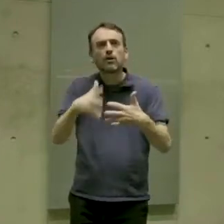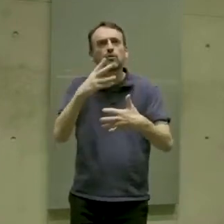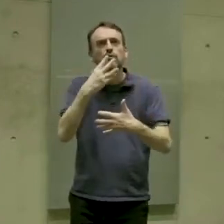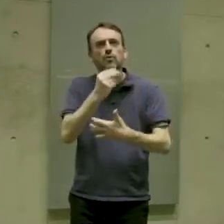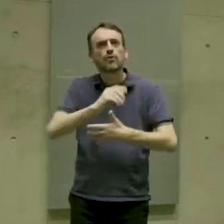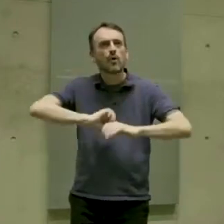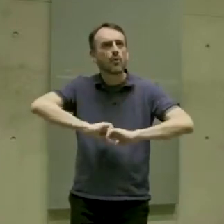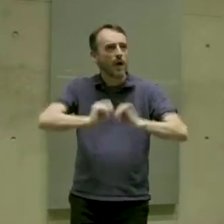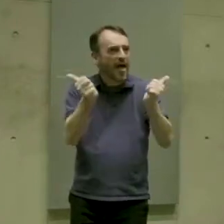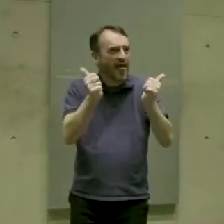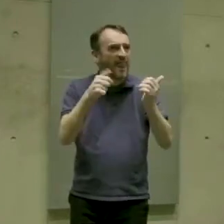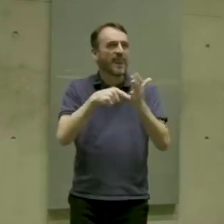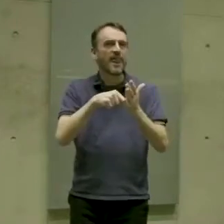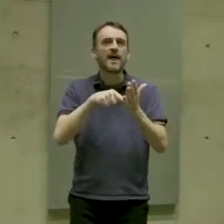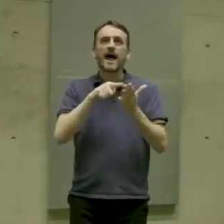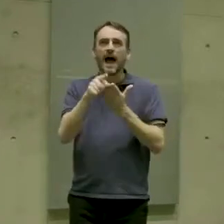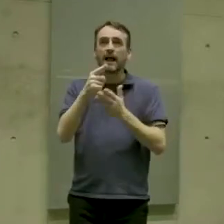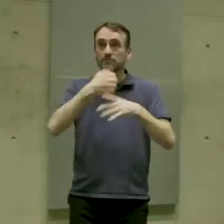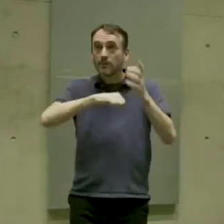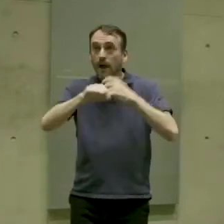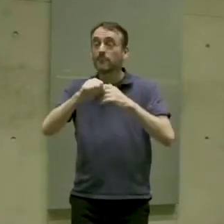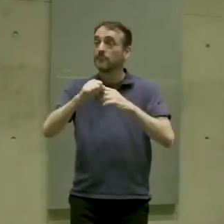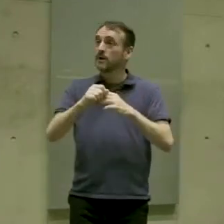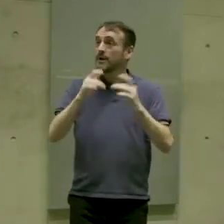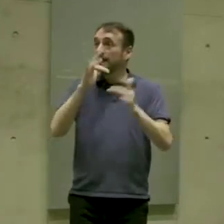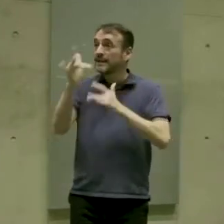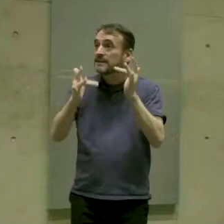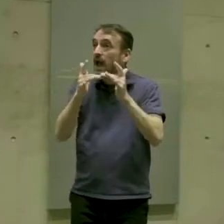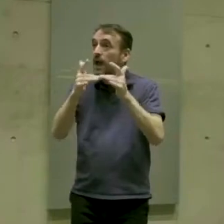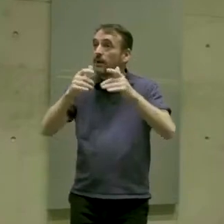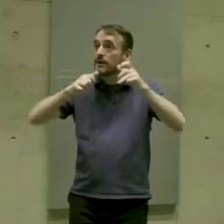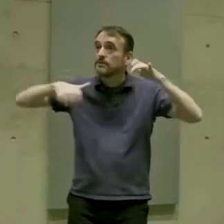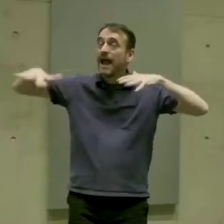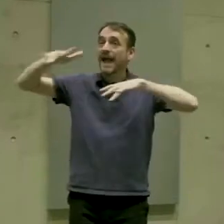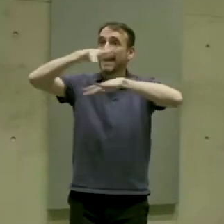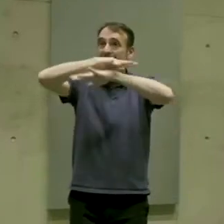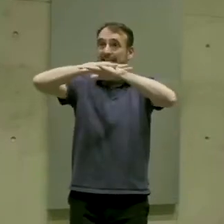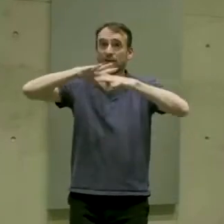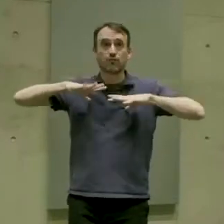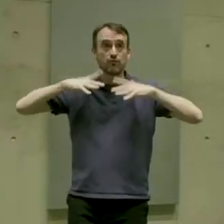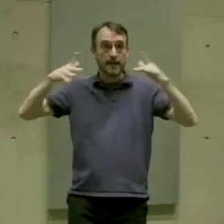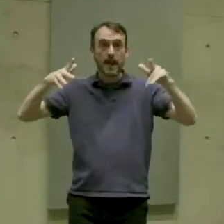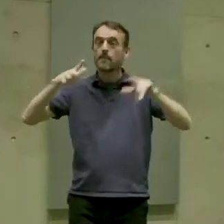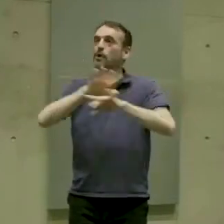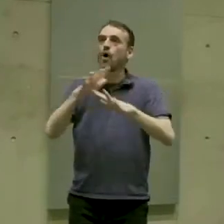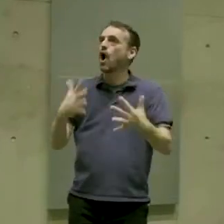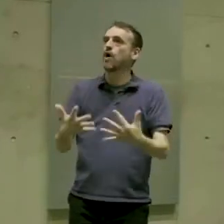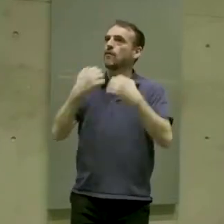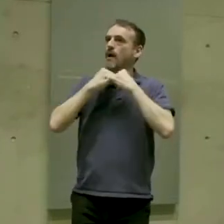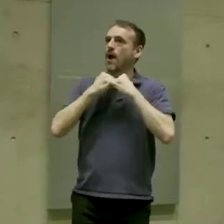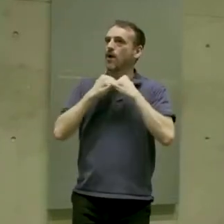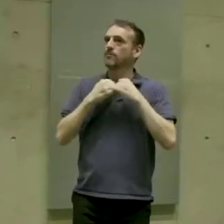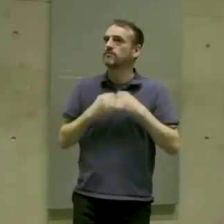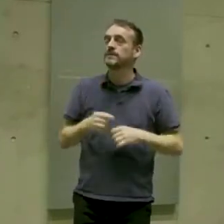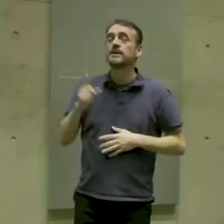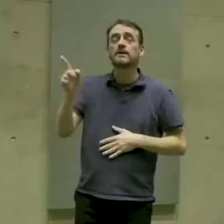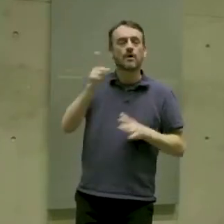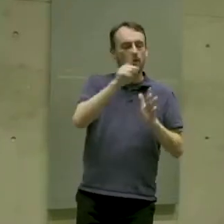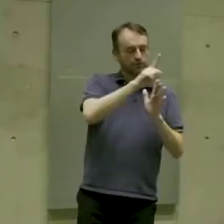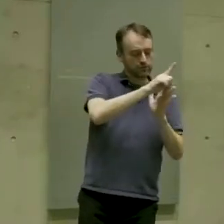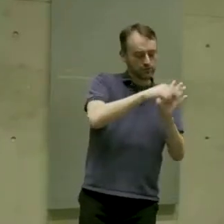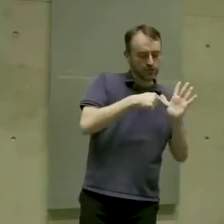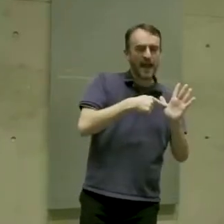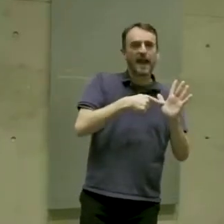open, as freeing as cyberspace itself, and yet crucially not overwhelming. Here's how J. Yellowlease Douglas describes